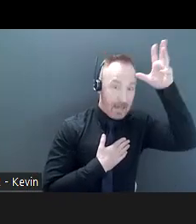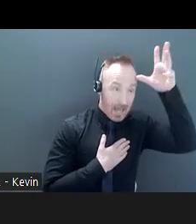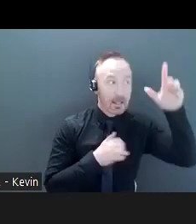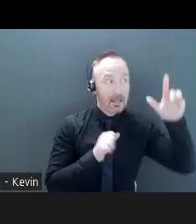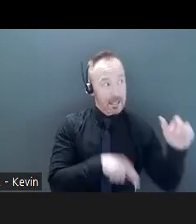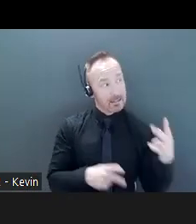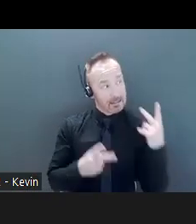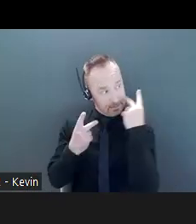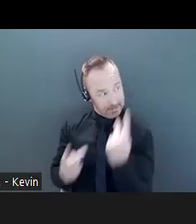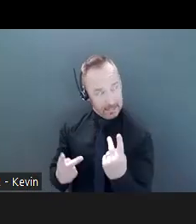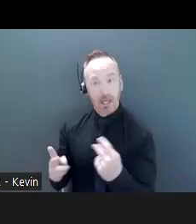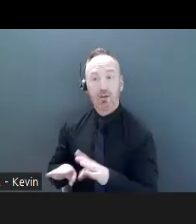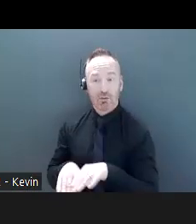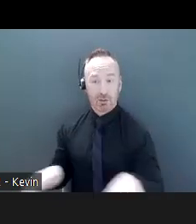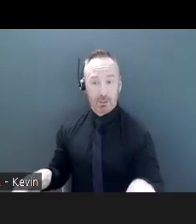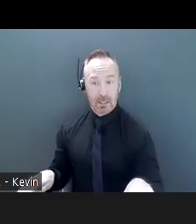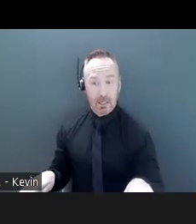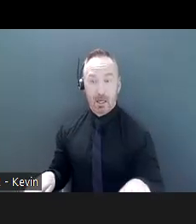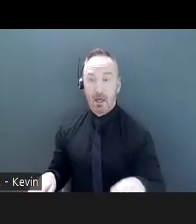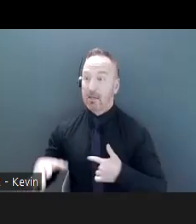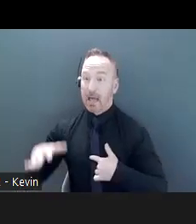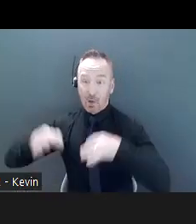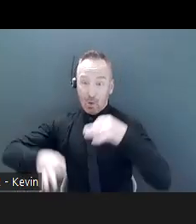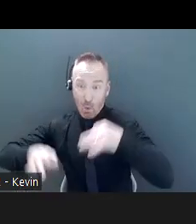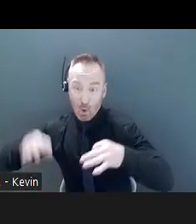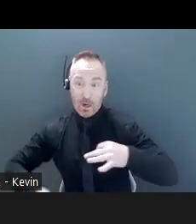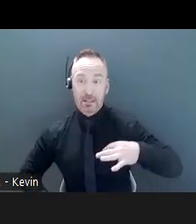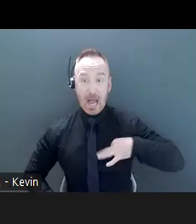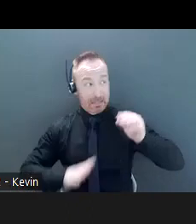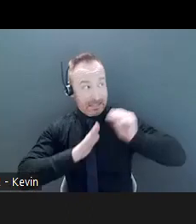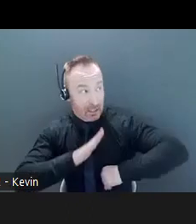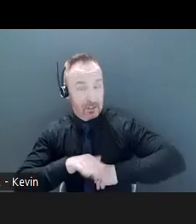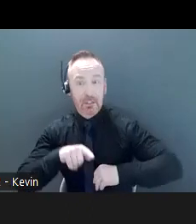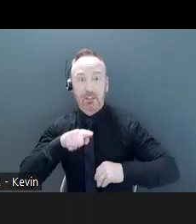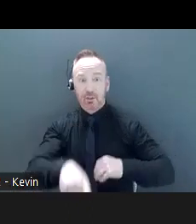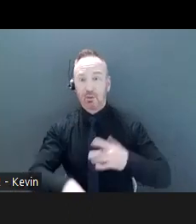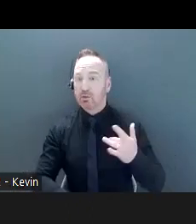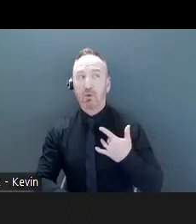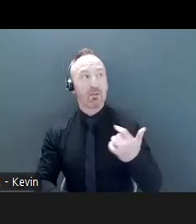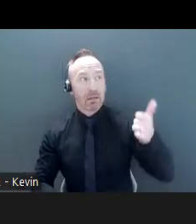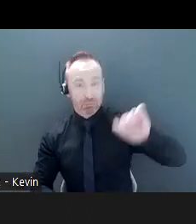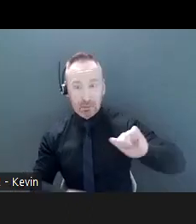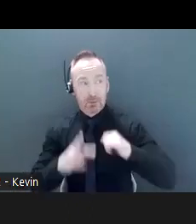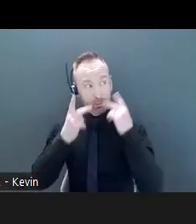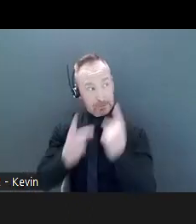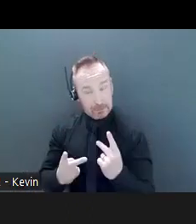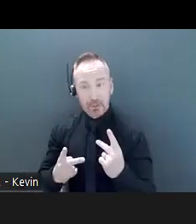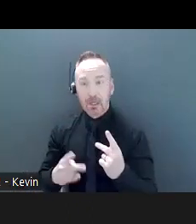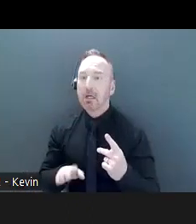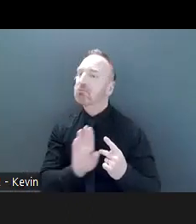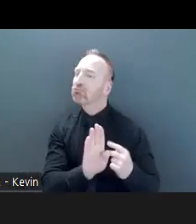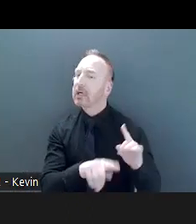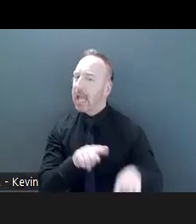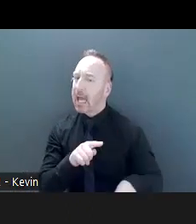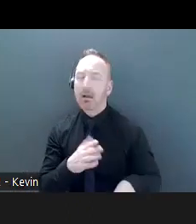to see the children during my former spouse's parenting time, unless you get into one of these pigeonholes.